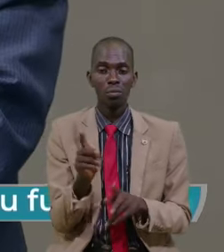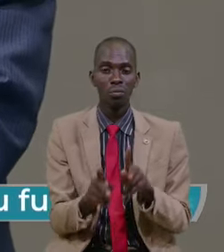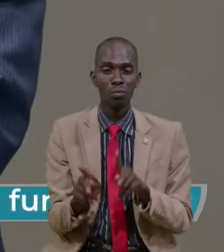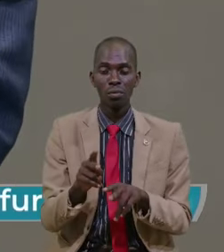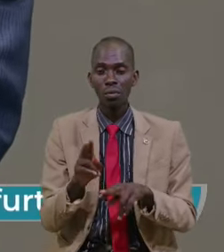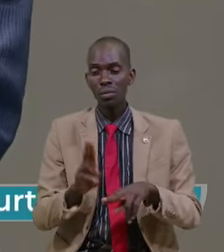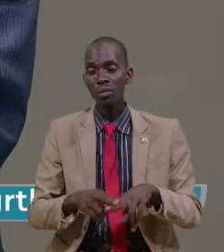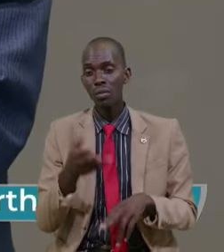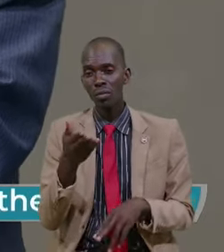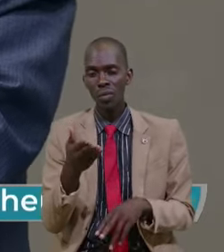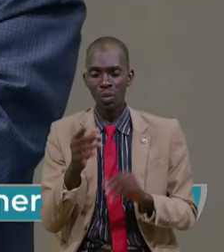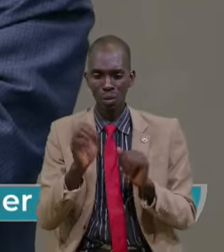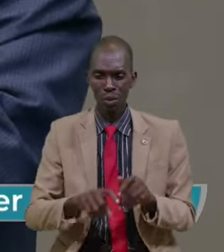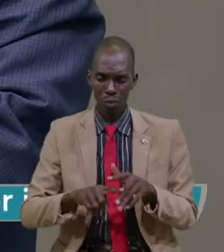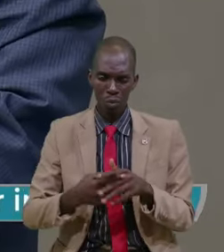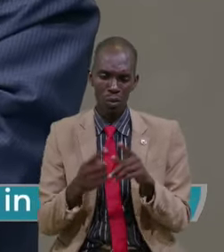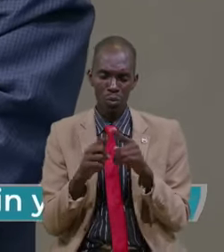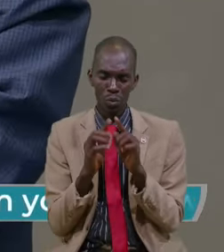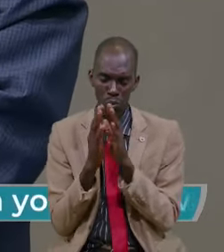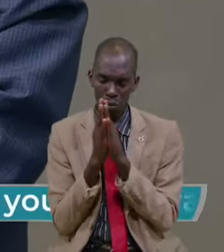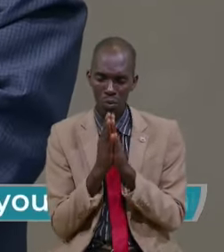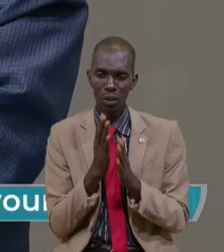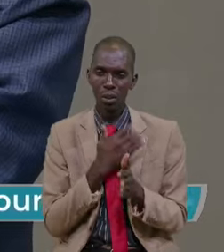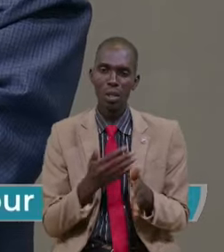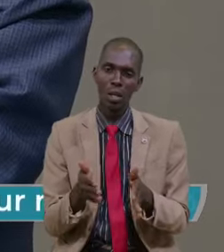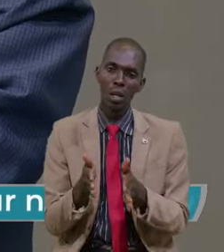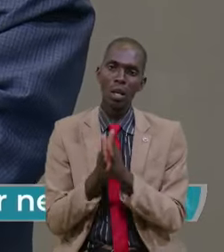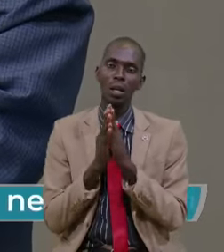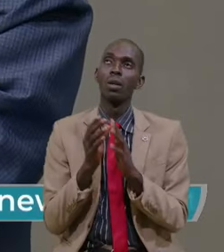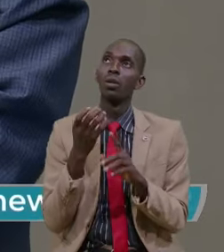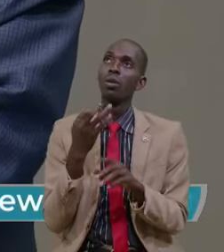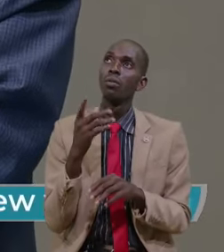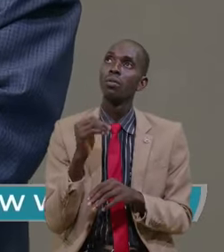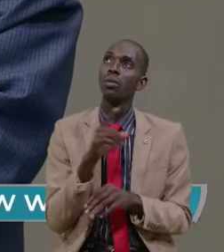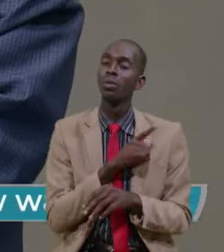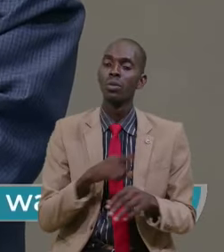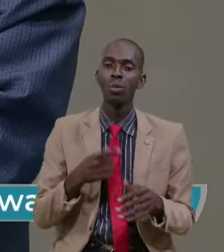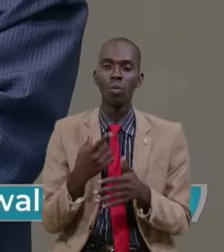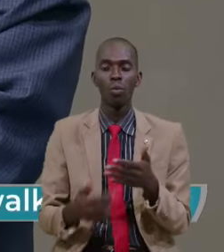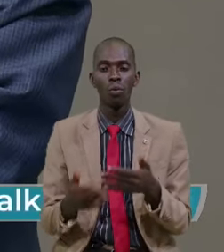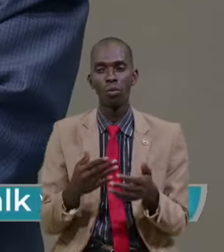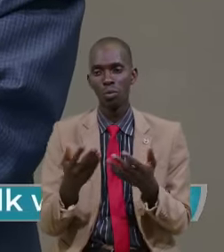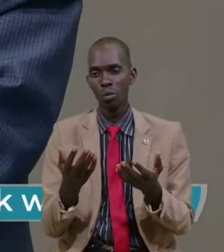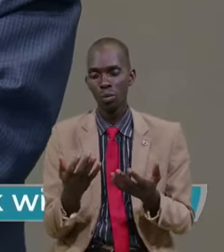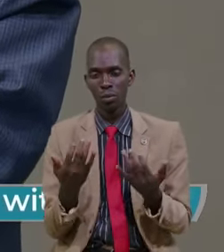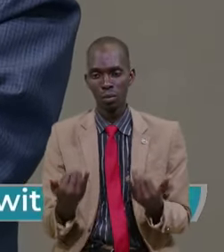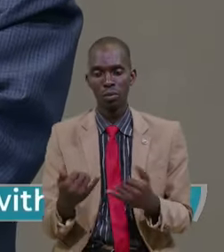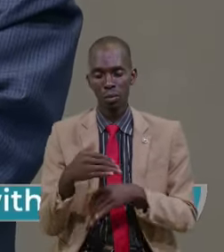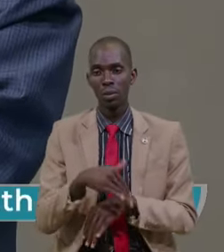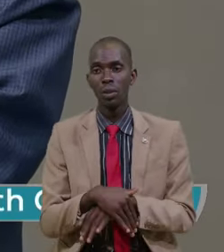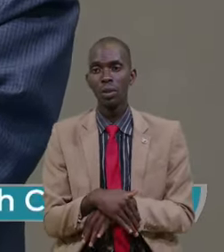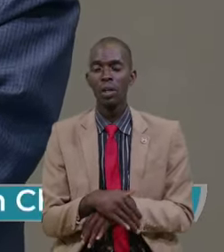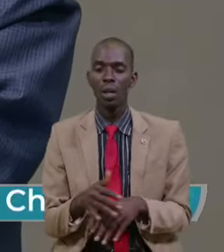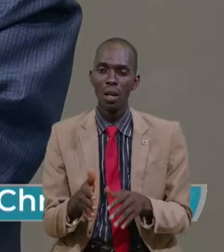begin to ask the Lord. Begin to talk to the Lord. Your very heart's